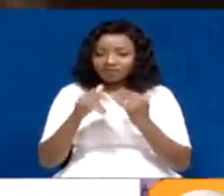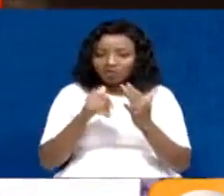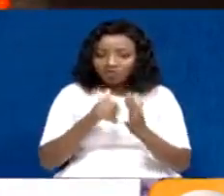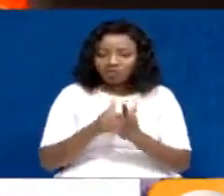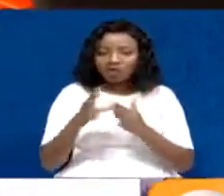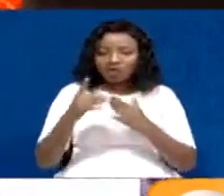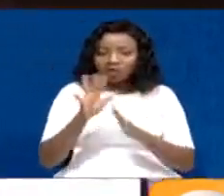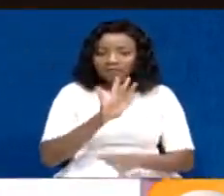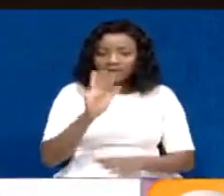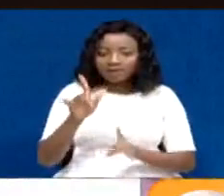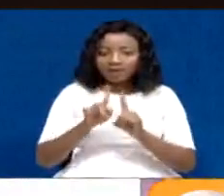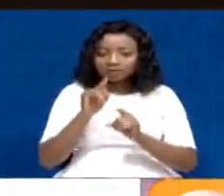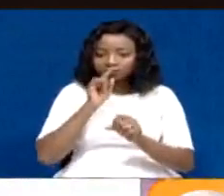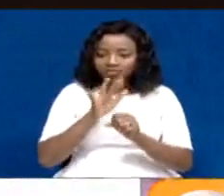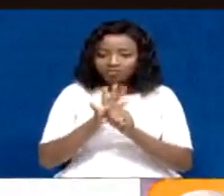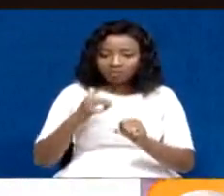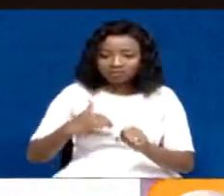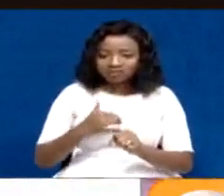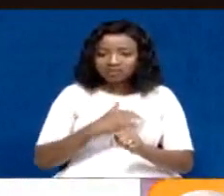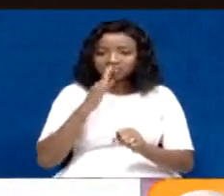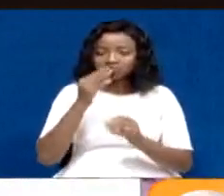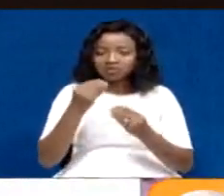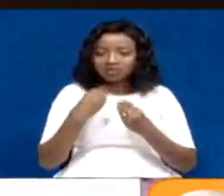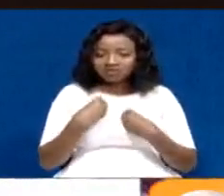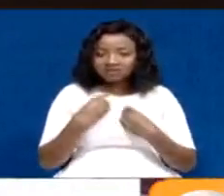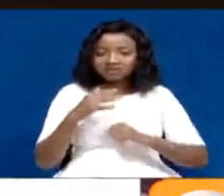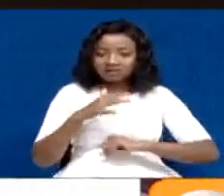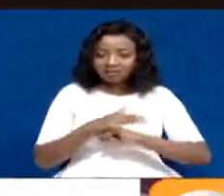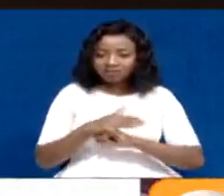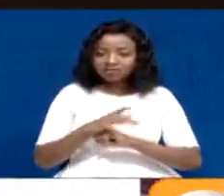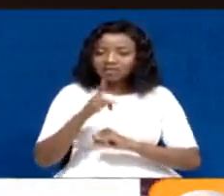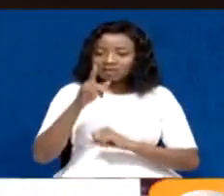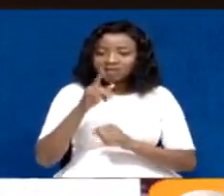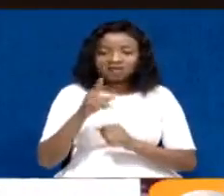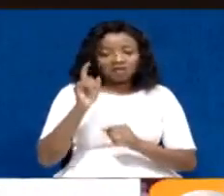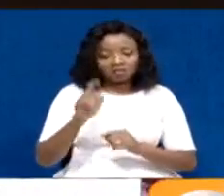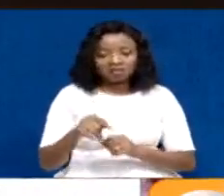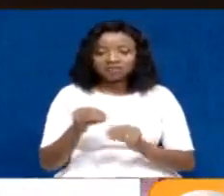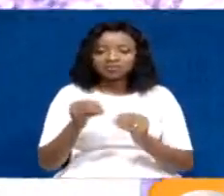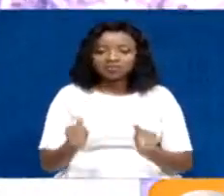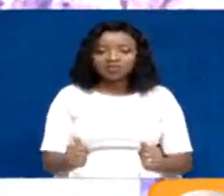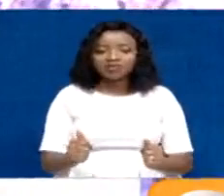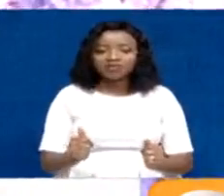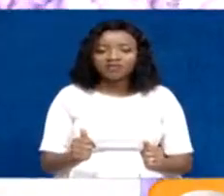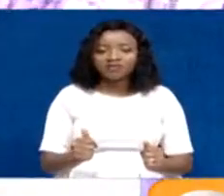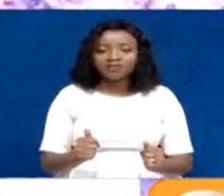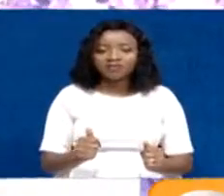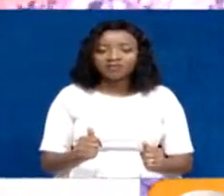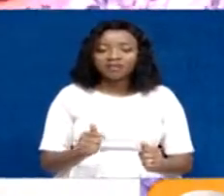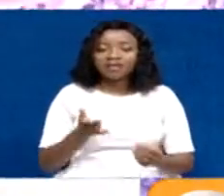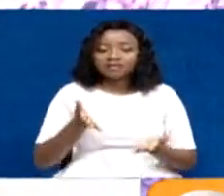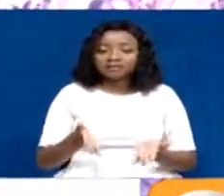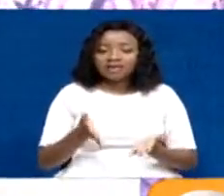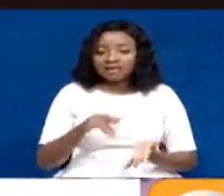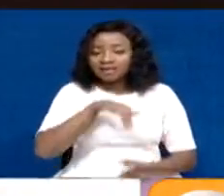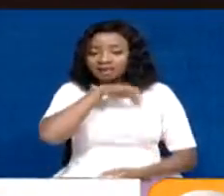wote na mkatuahidi mtatupatia. Hiyo ni deni limbeni sasa. Raila